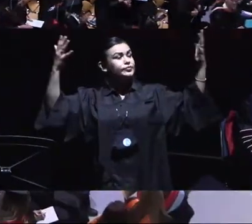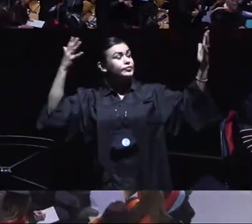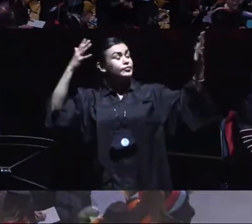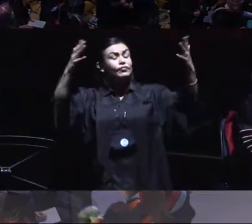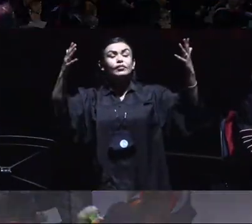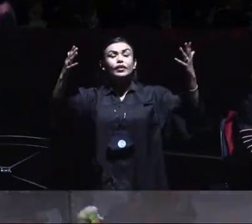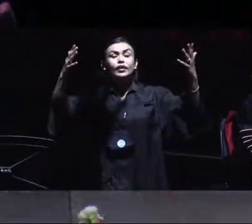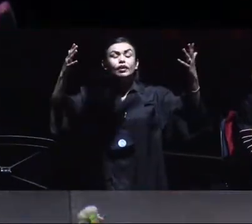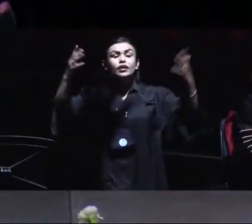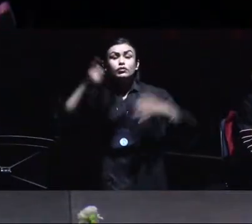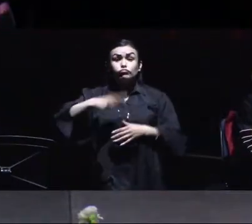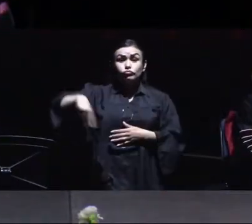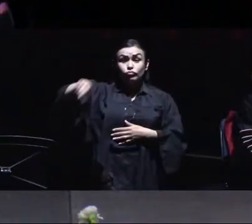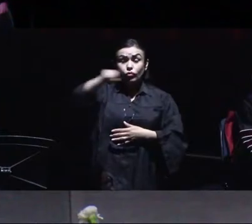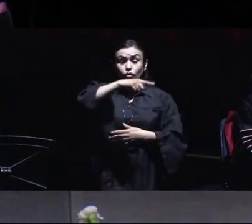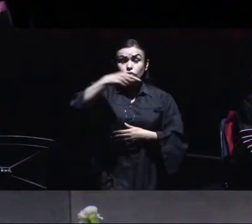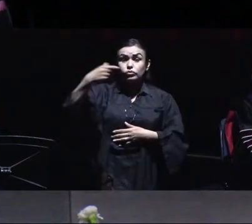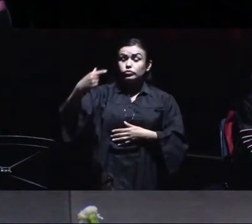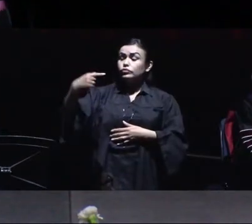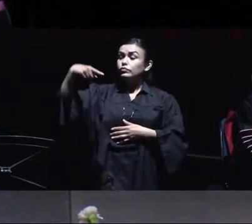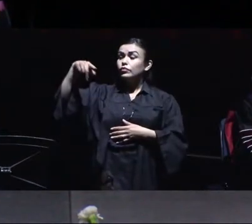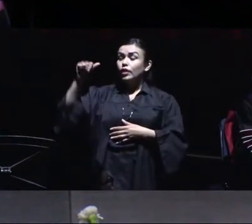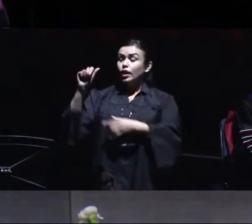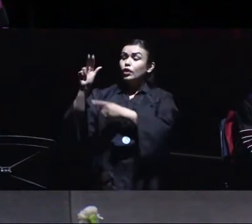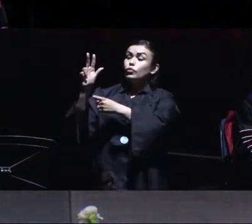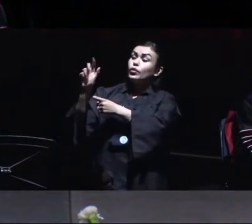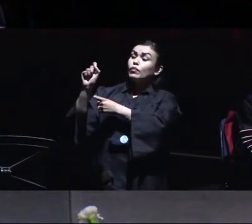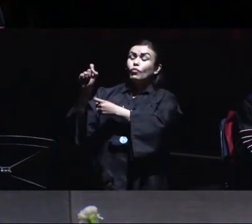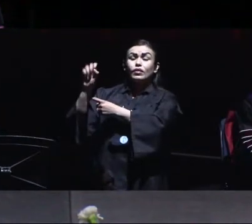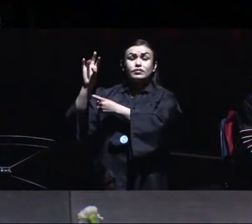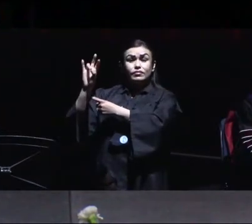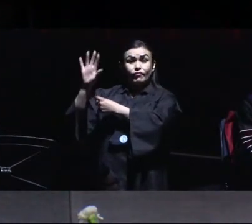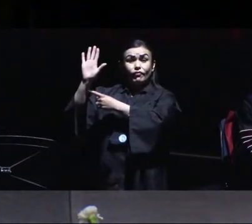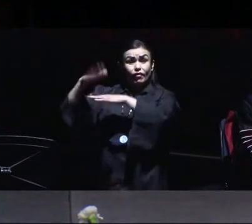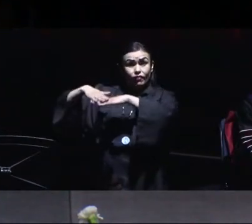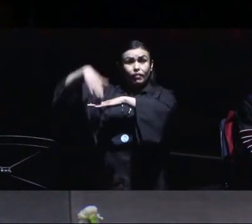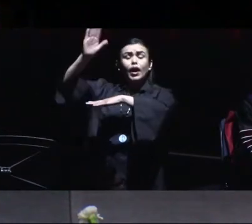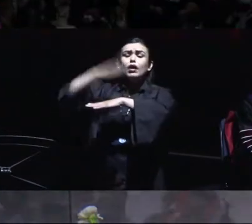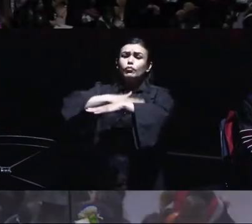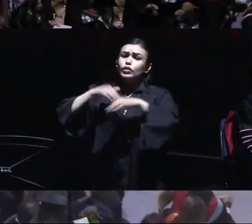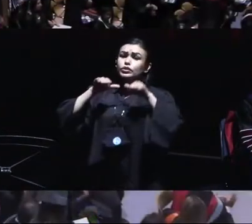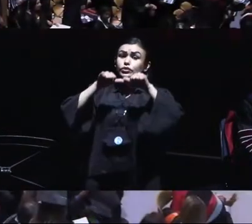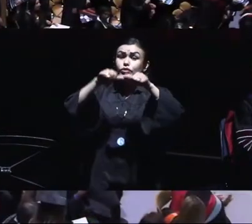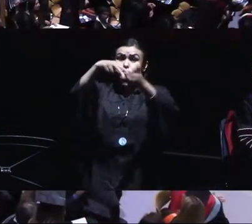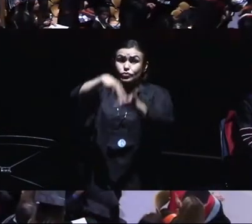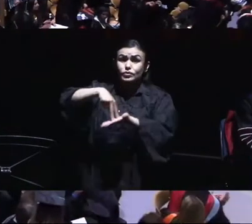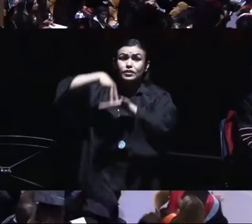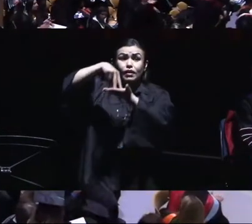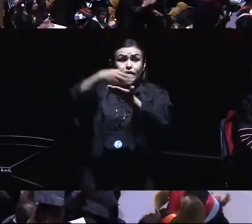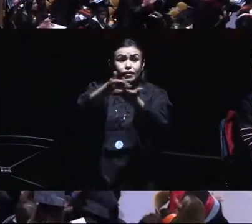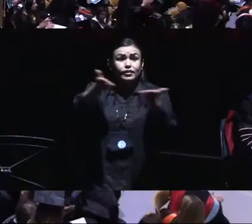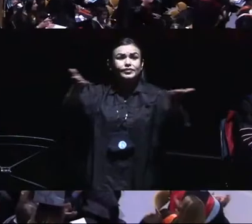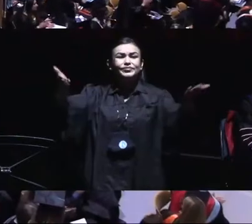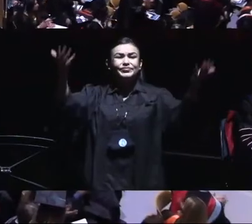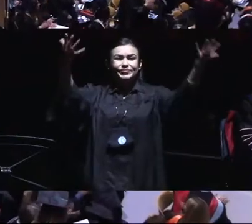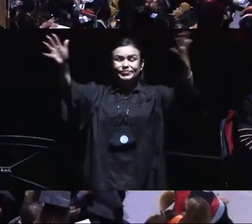I ask those with a grade point average of 3.75 or higher to remain standing.